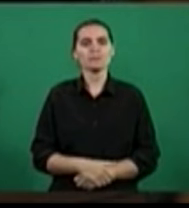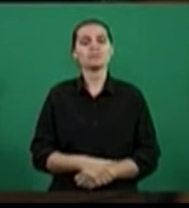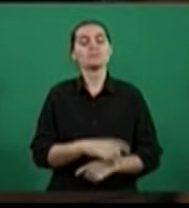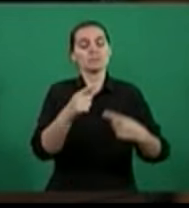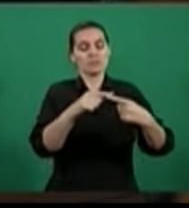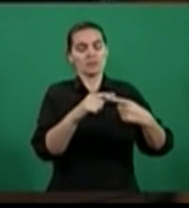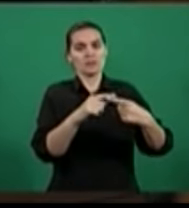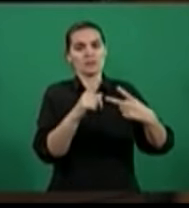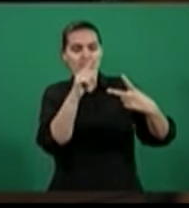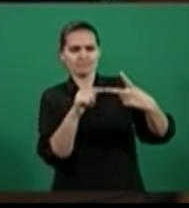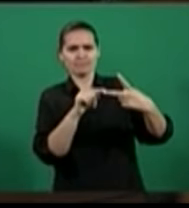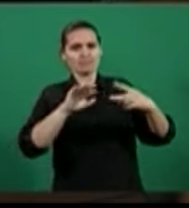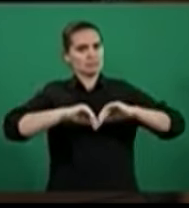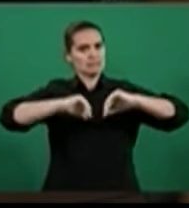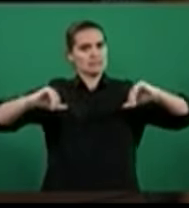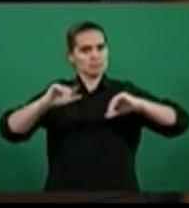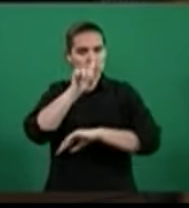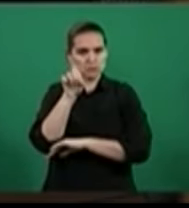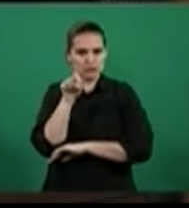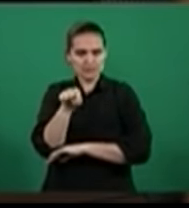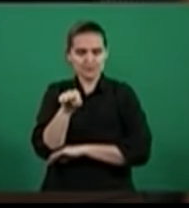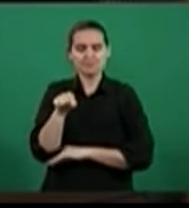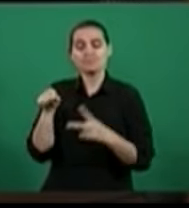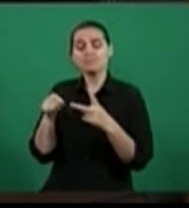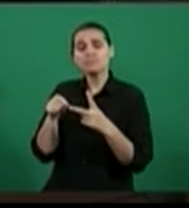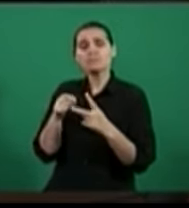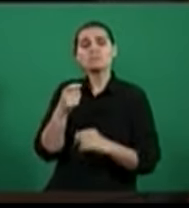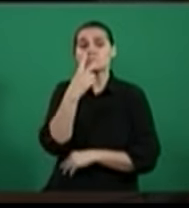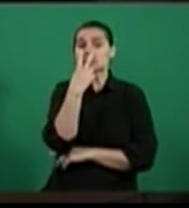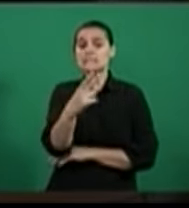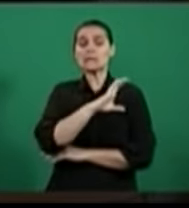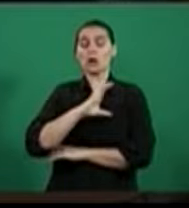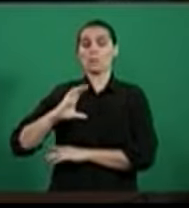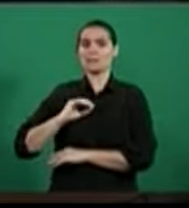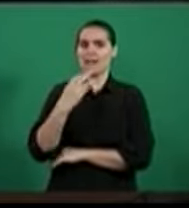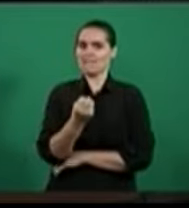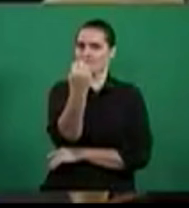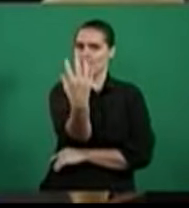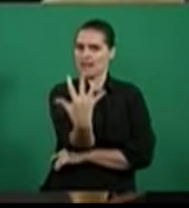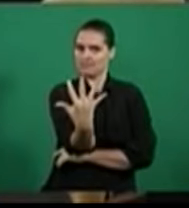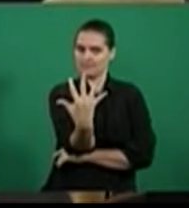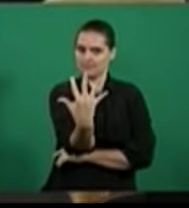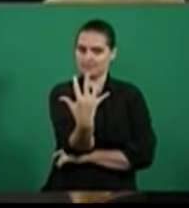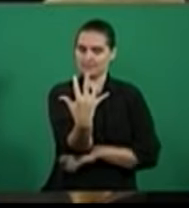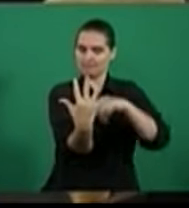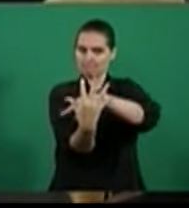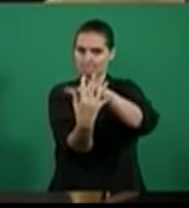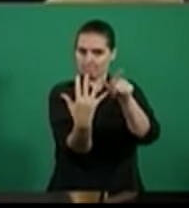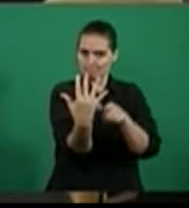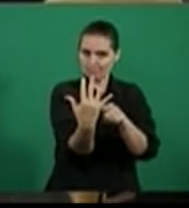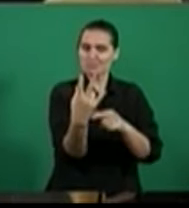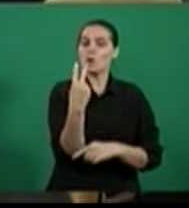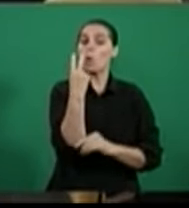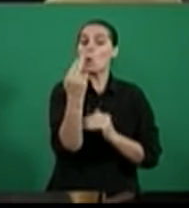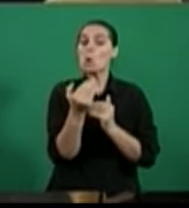second, unrelated question, there are five of you on the committee this time. We are looking forward to six of